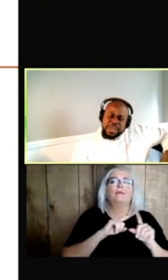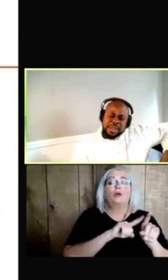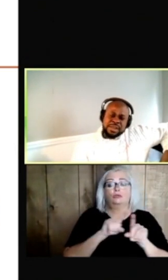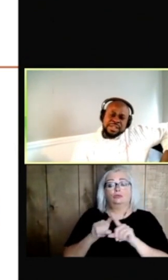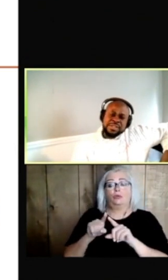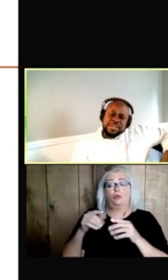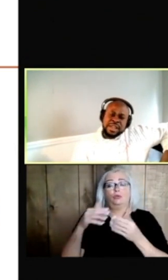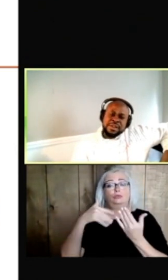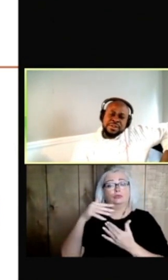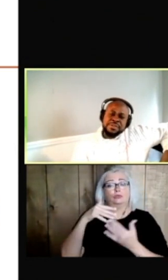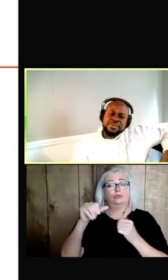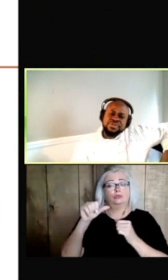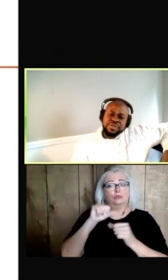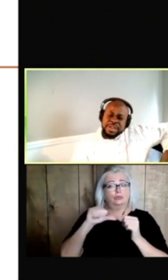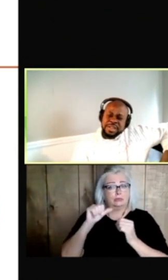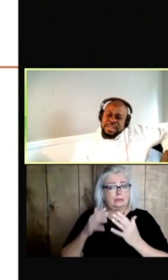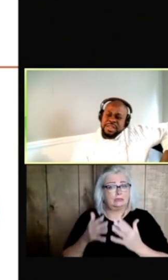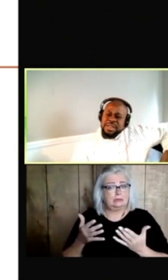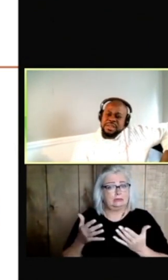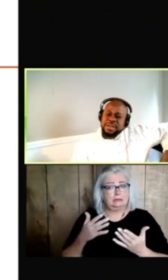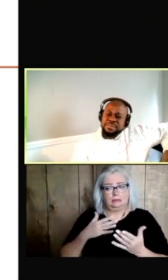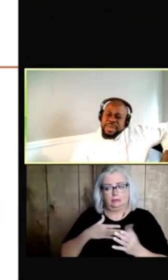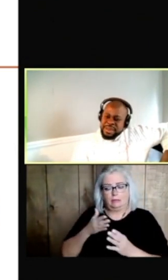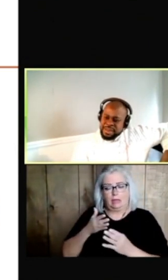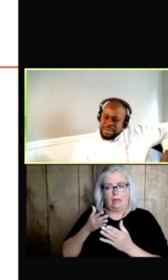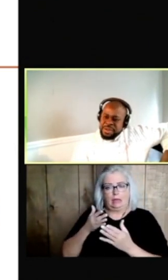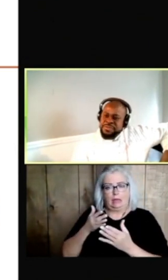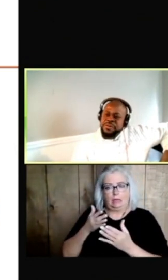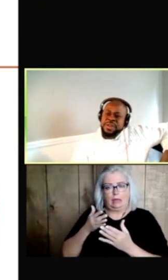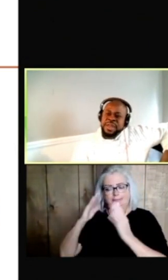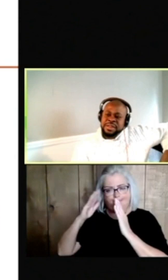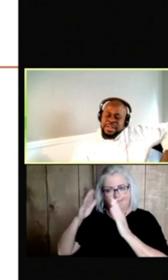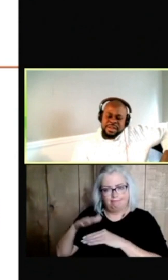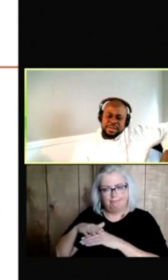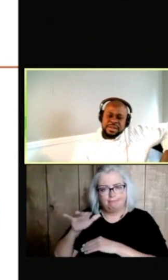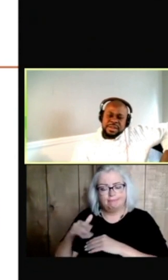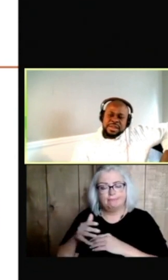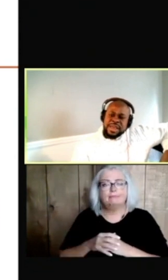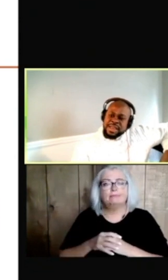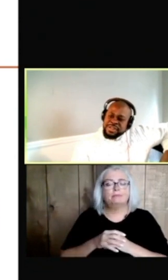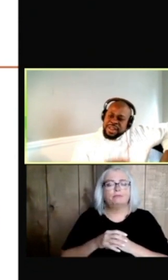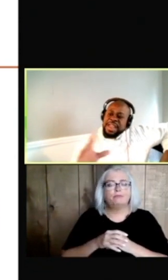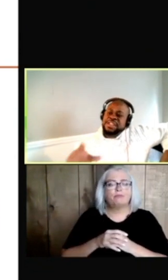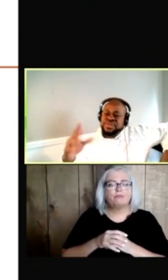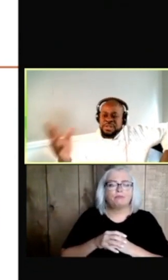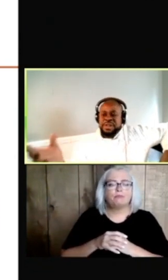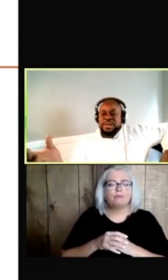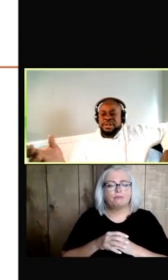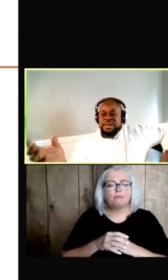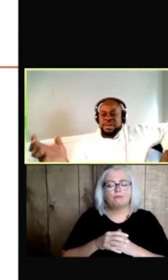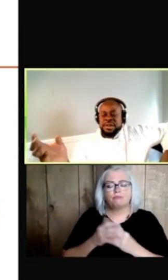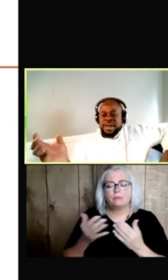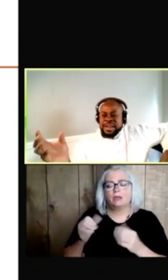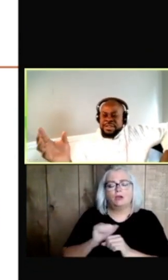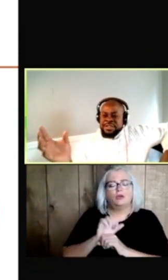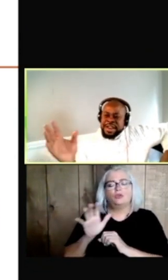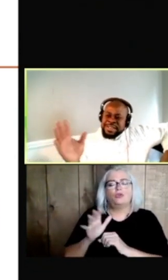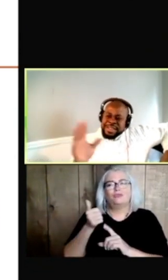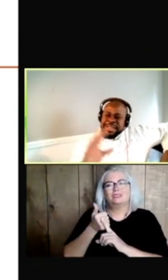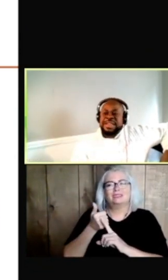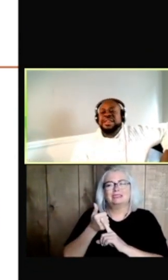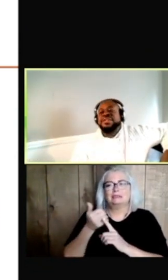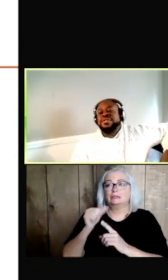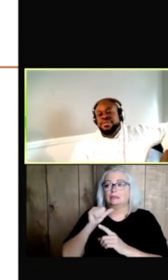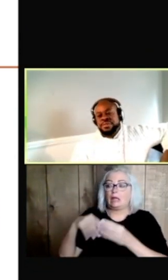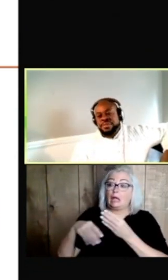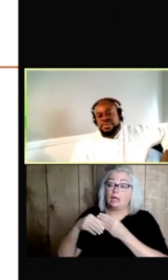scientist. And instead of treating the pandemic of COVID-19 as an extra thing, I decided